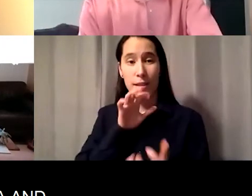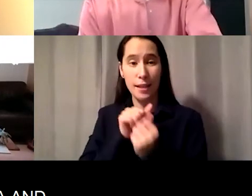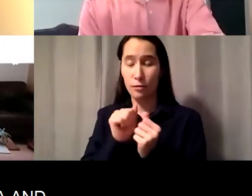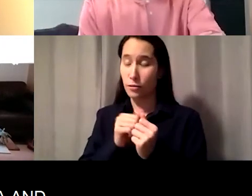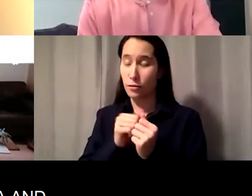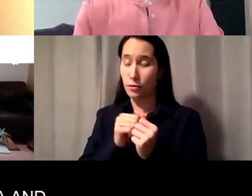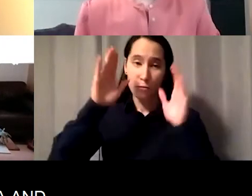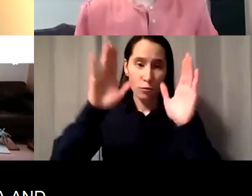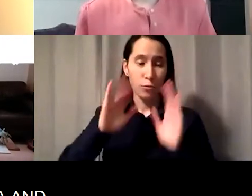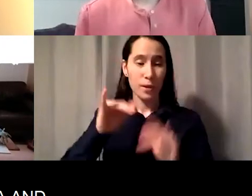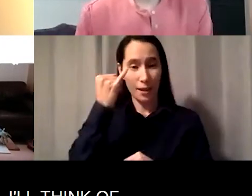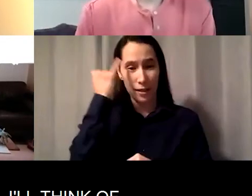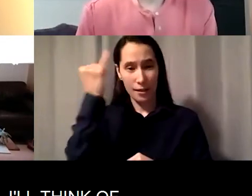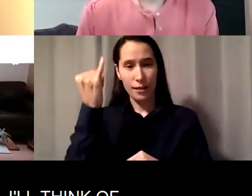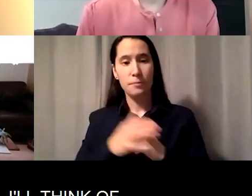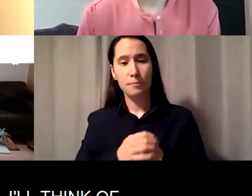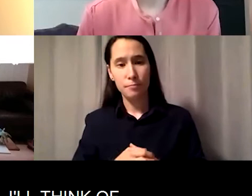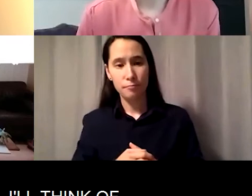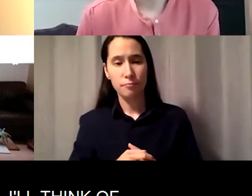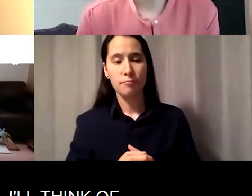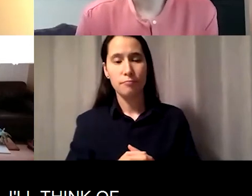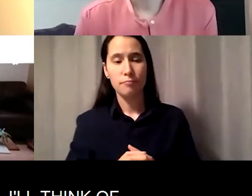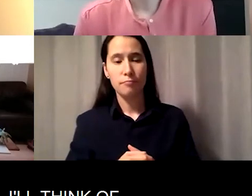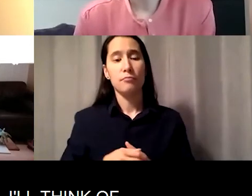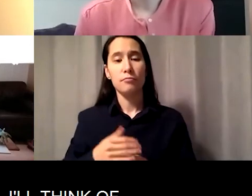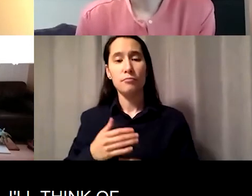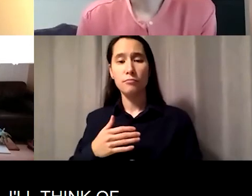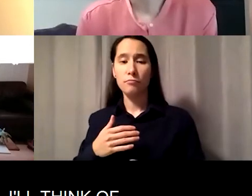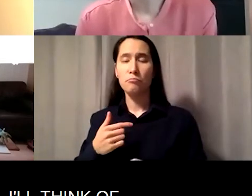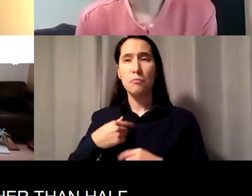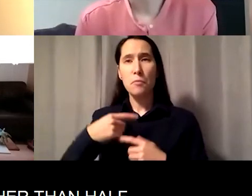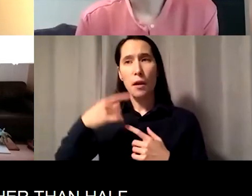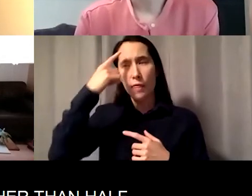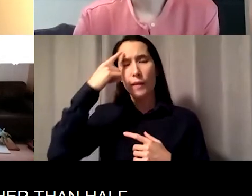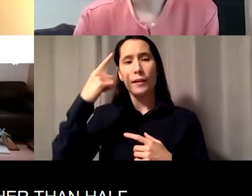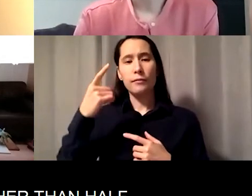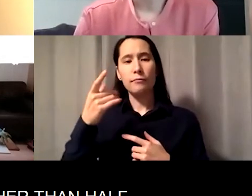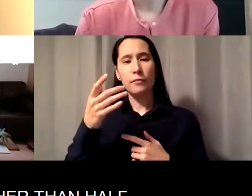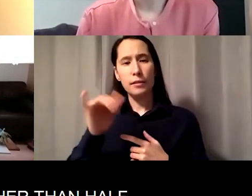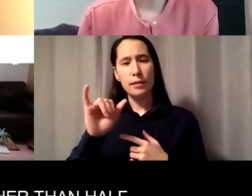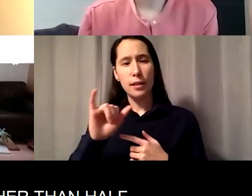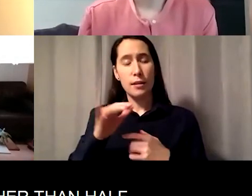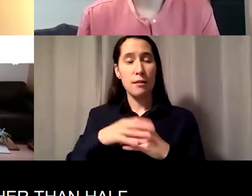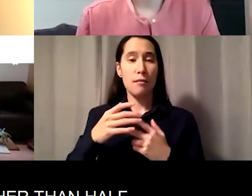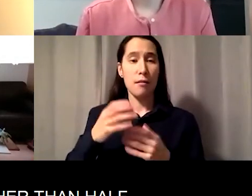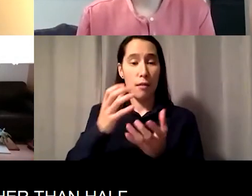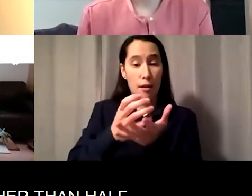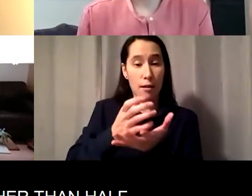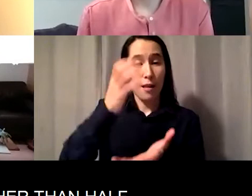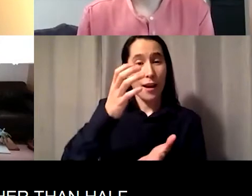I'll use this way of thinking, I'll think of it as the glass half full rather than half empty.